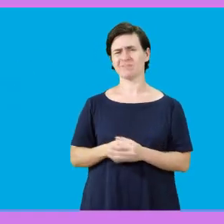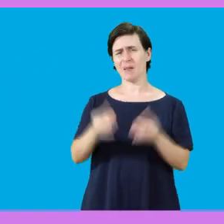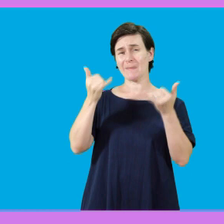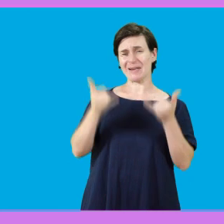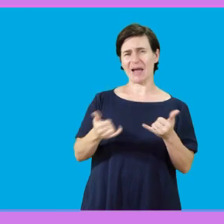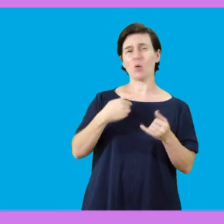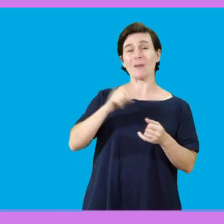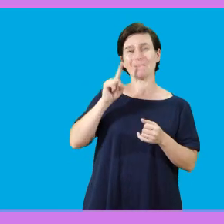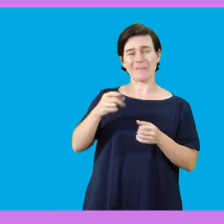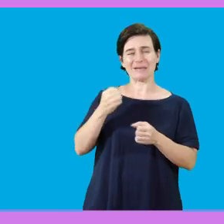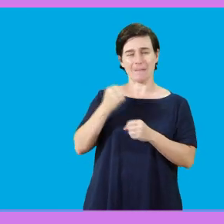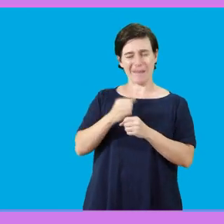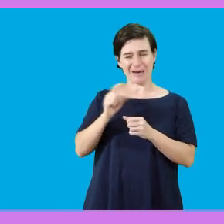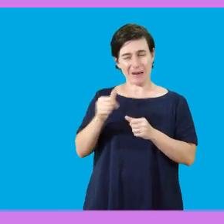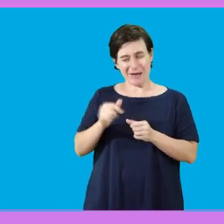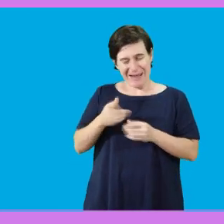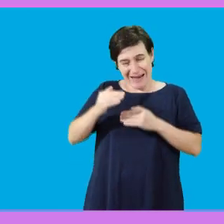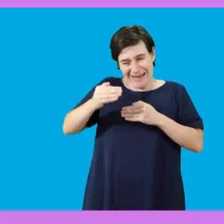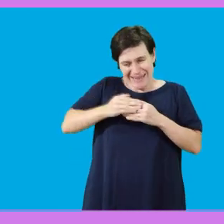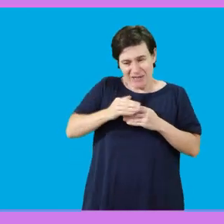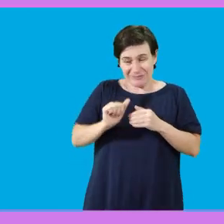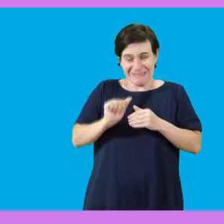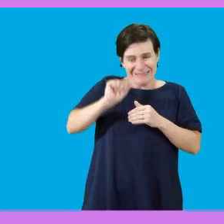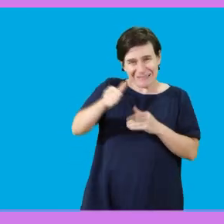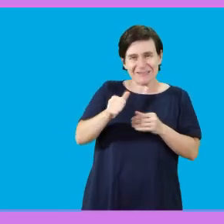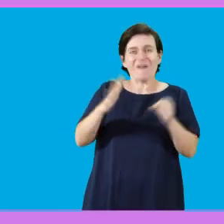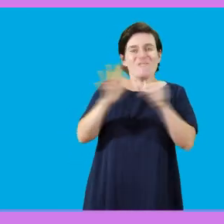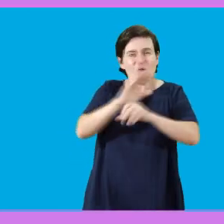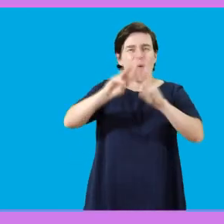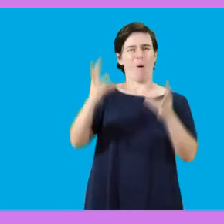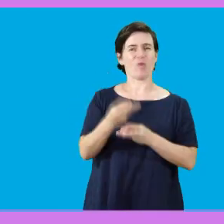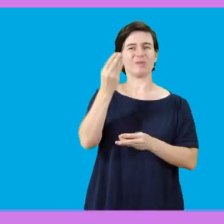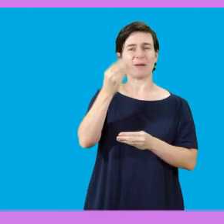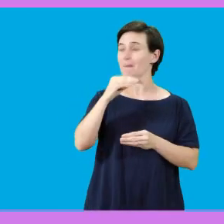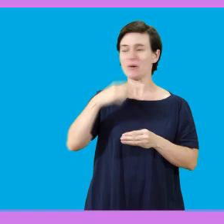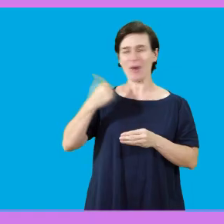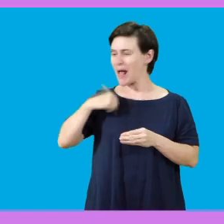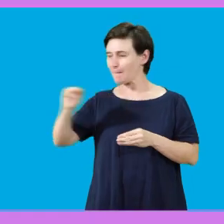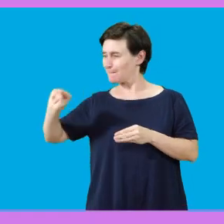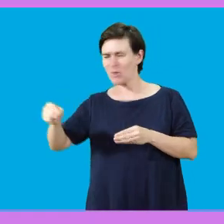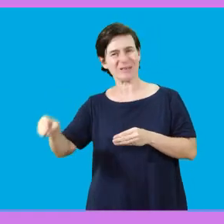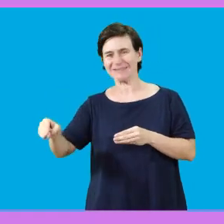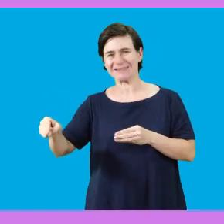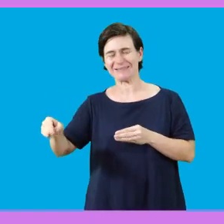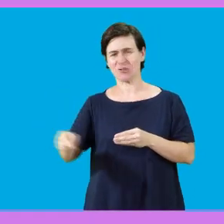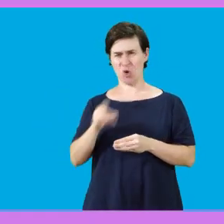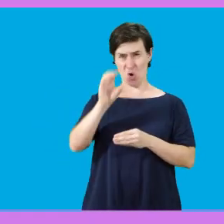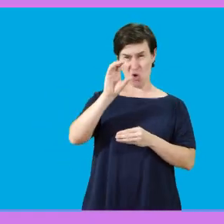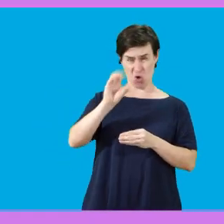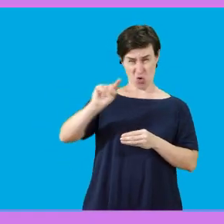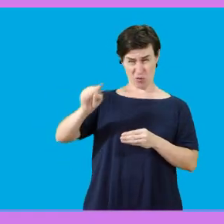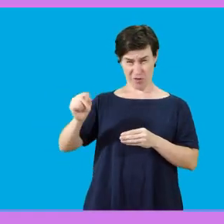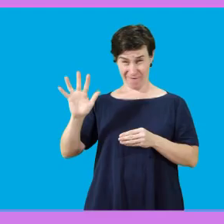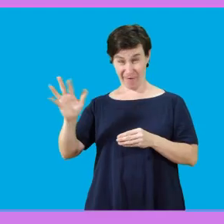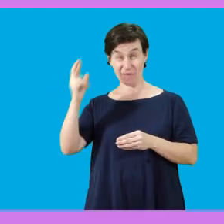0.5. Now the question says we must round it off to the nearest whole number. So it means we must remove the decimal points. So because it's 5